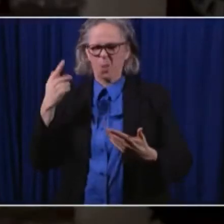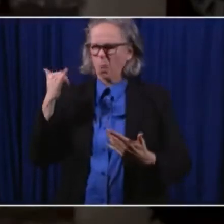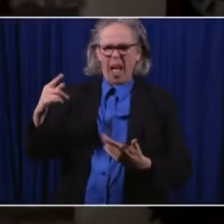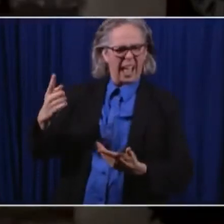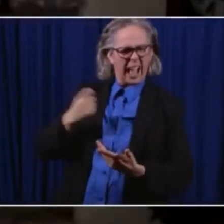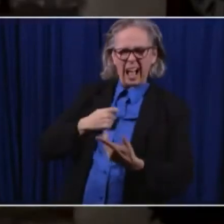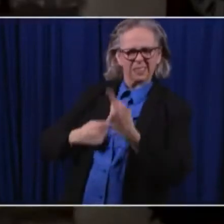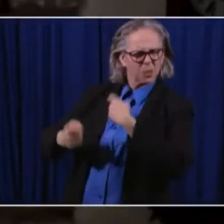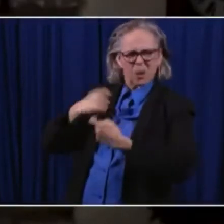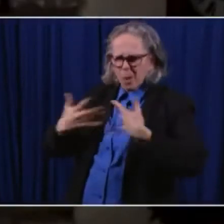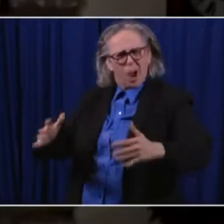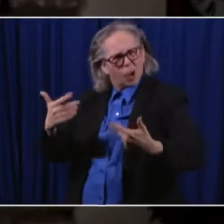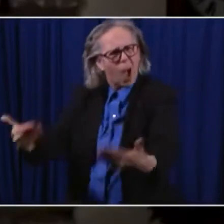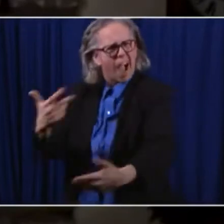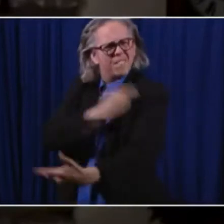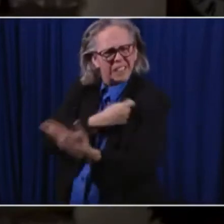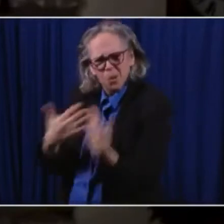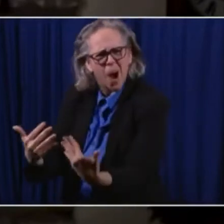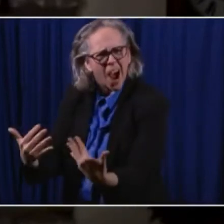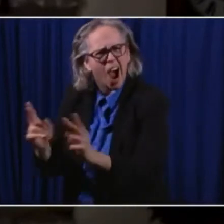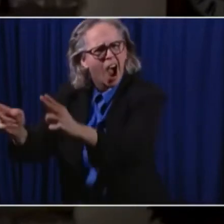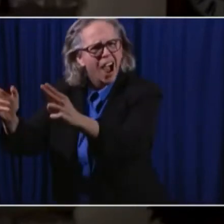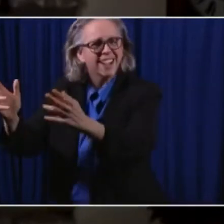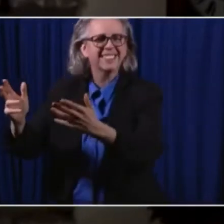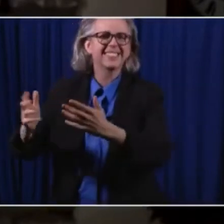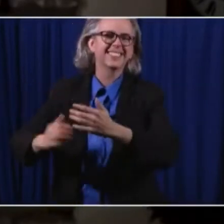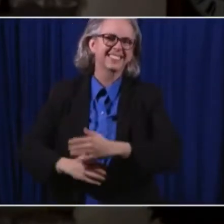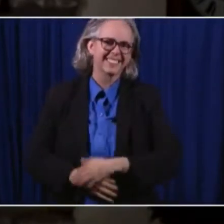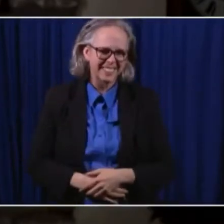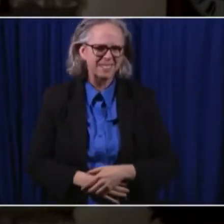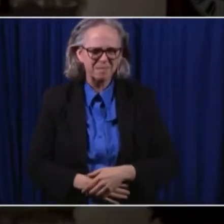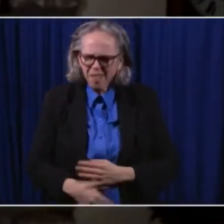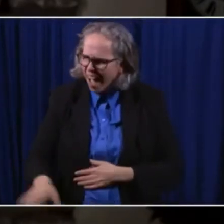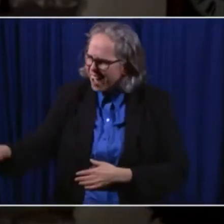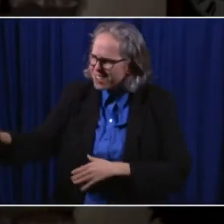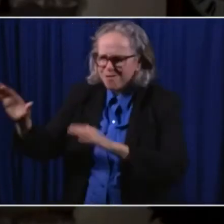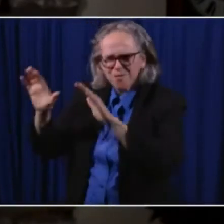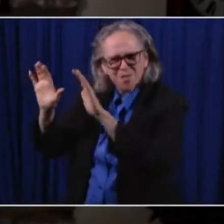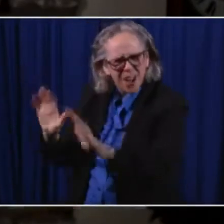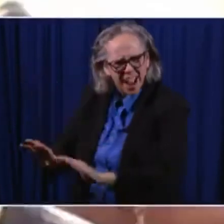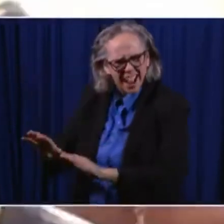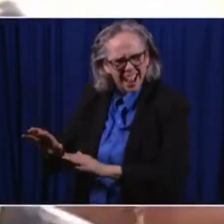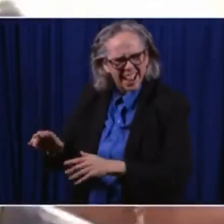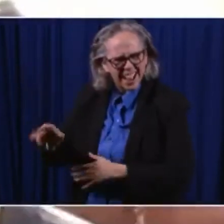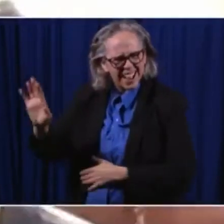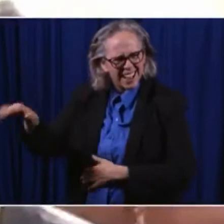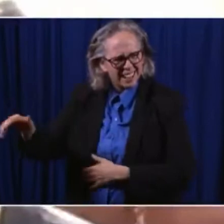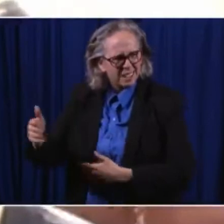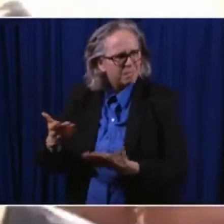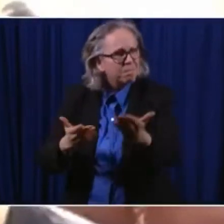excited. No, that's great. That's great. Carol, how are you today? I'm fine, thank you.